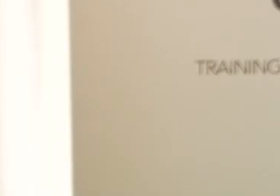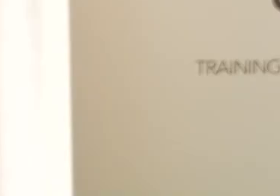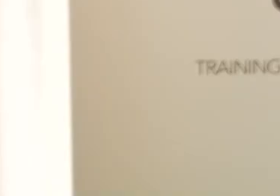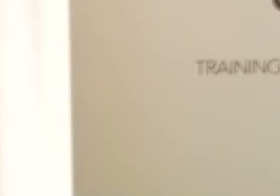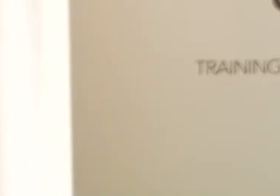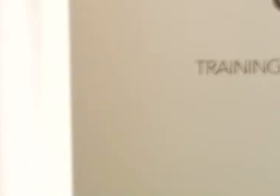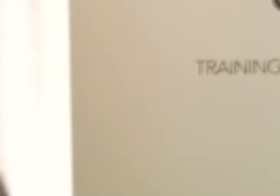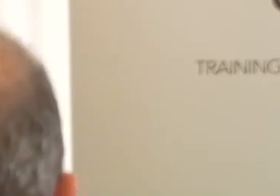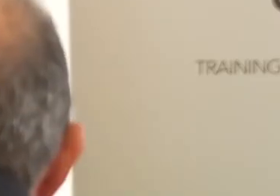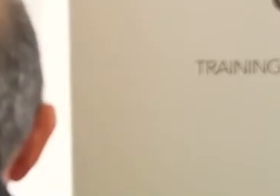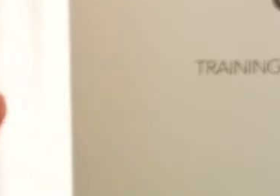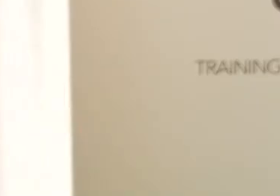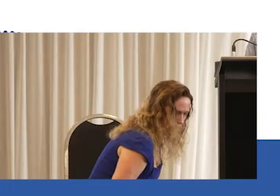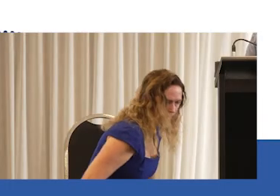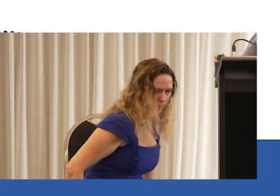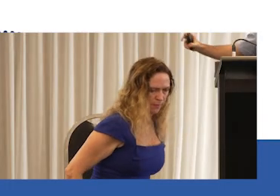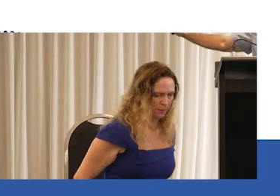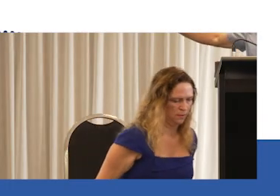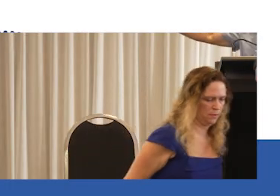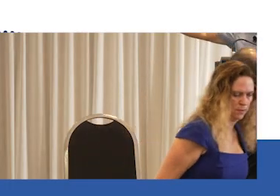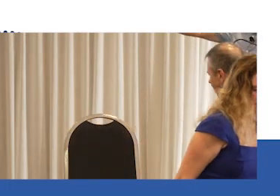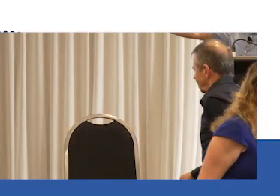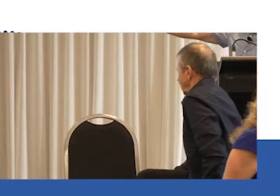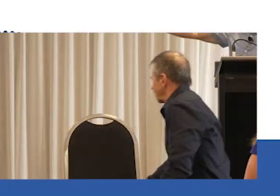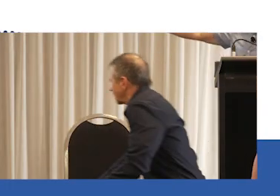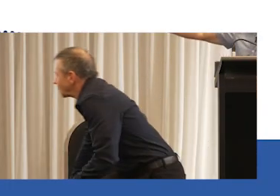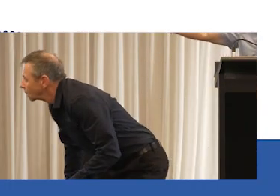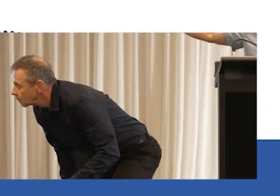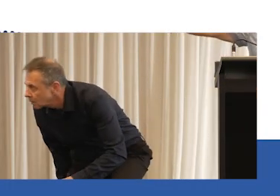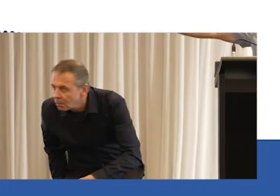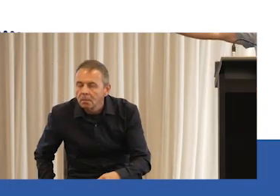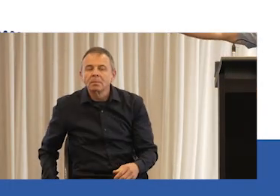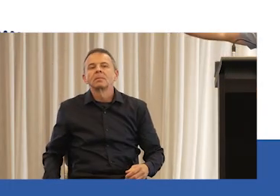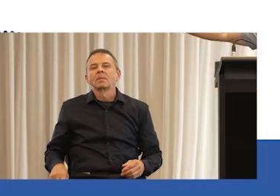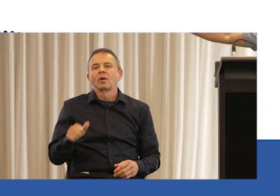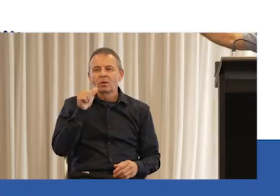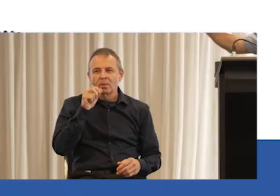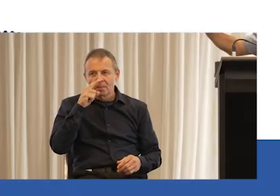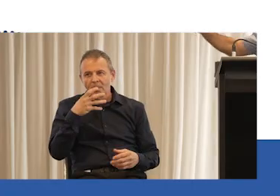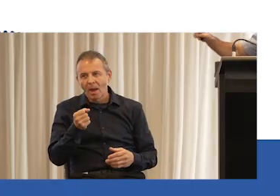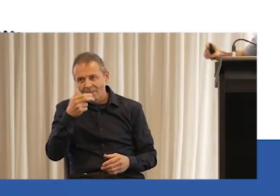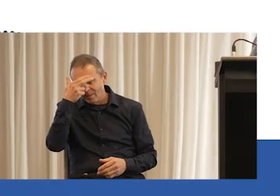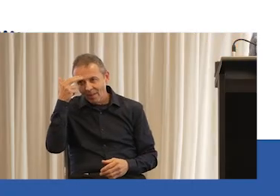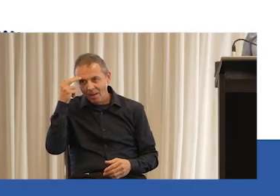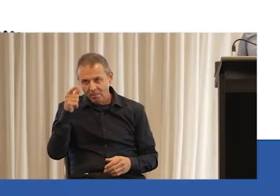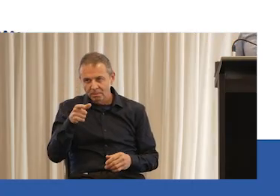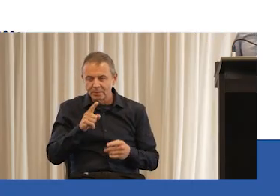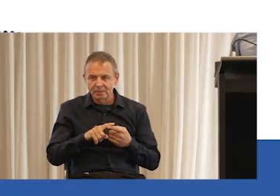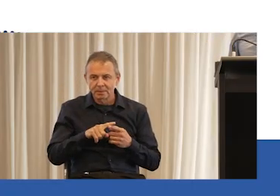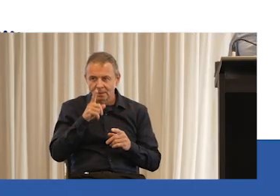And we know that people who have some of these labels or characteristics, they have things to